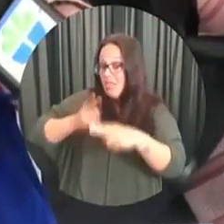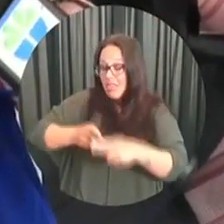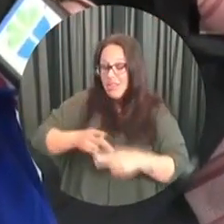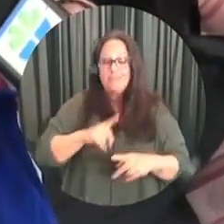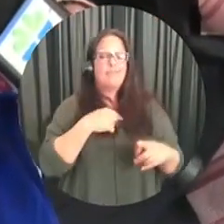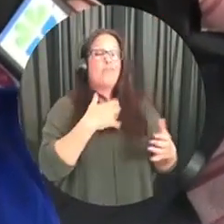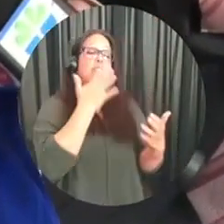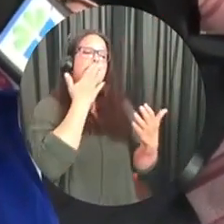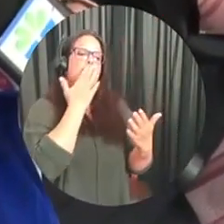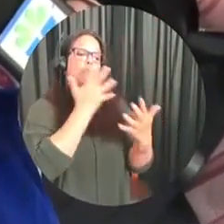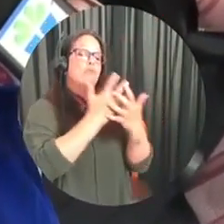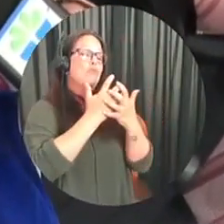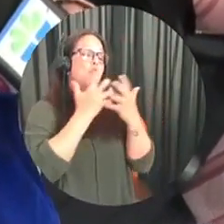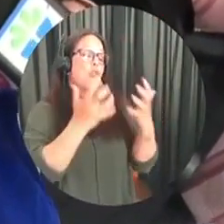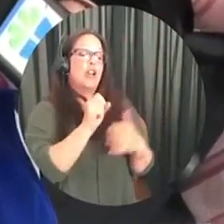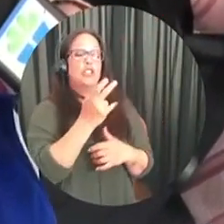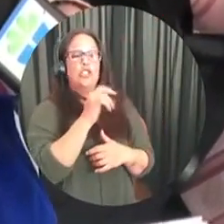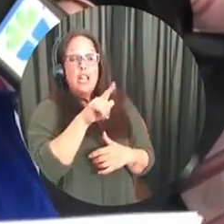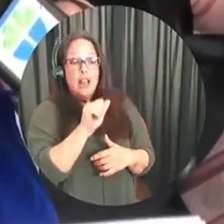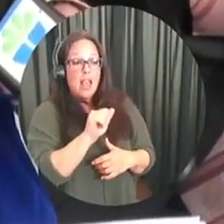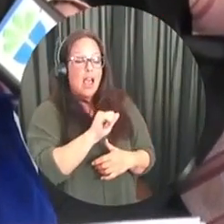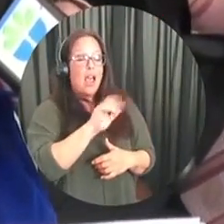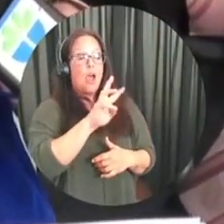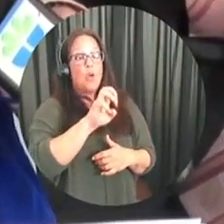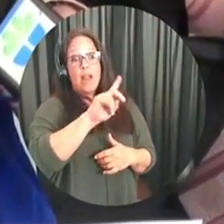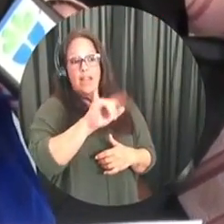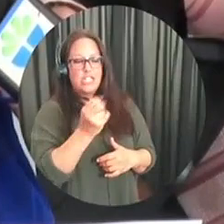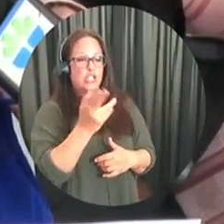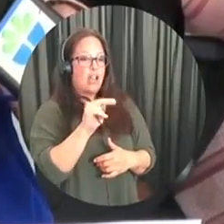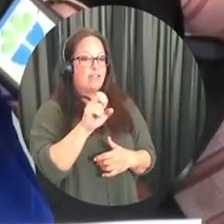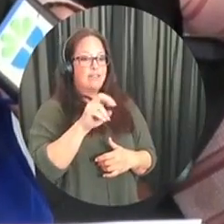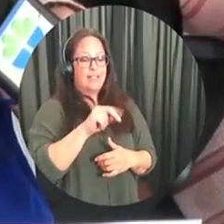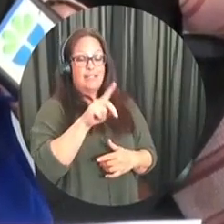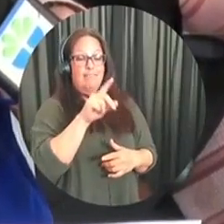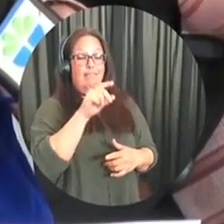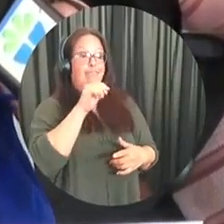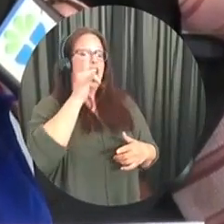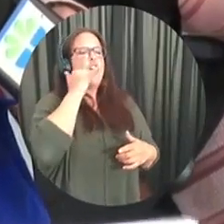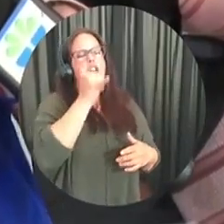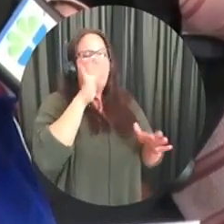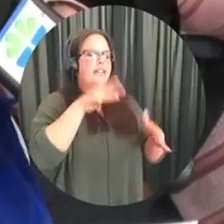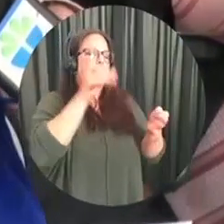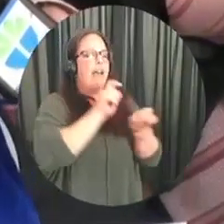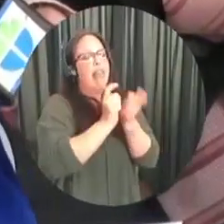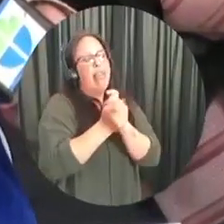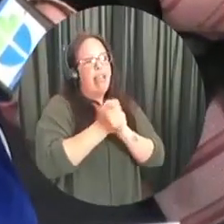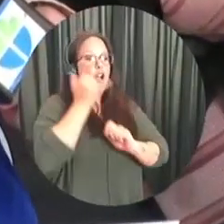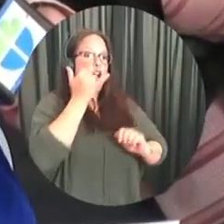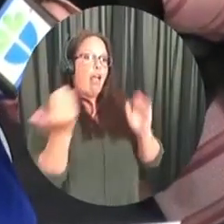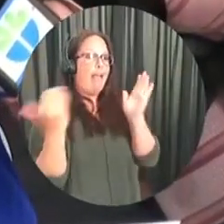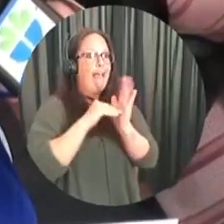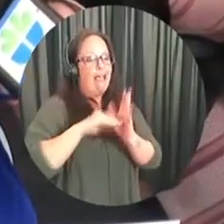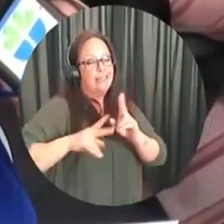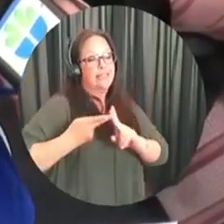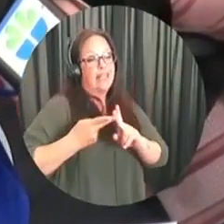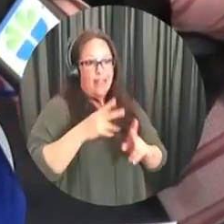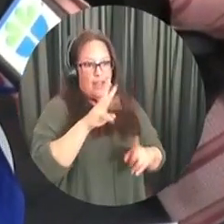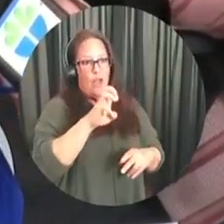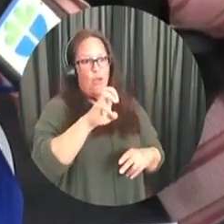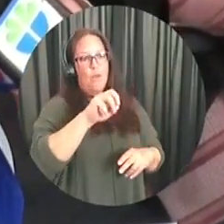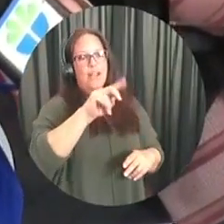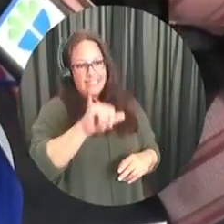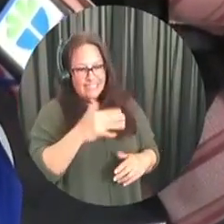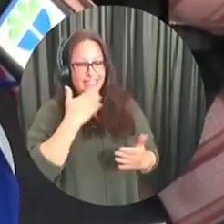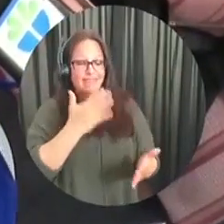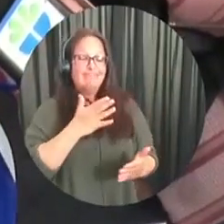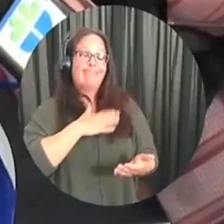Sheila Johnson, Wendy Johnson. Sheila not called once, but then she changed her mind and added more and called me back again. Mm. My